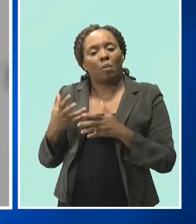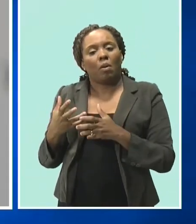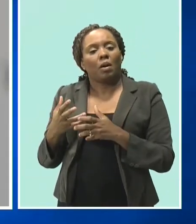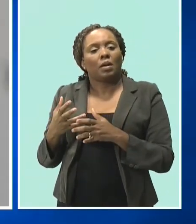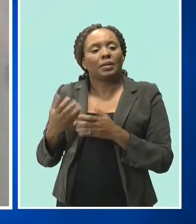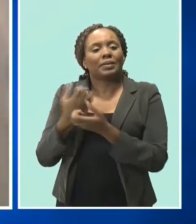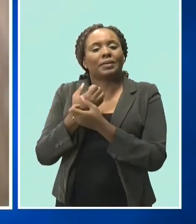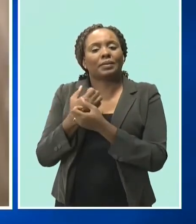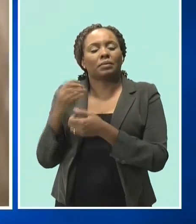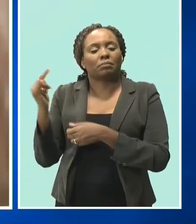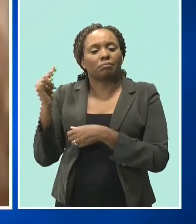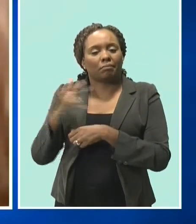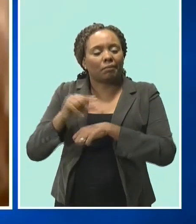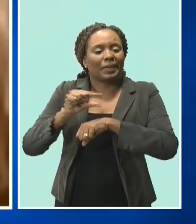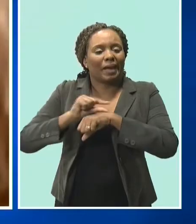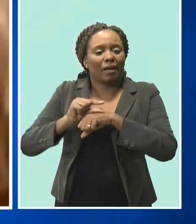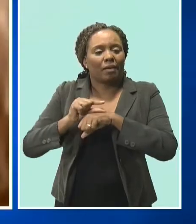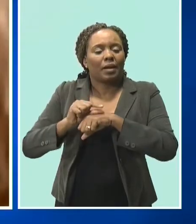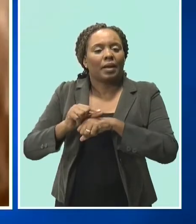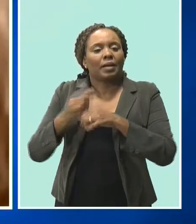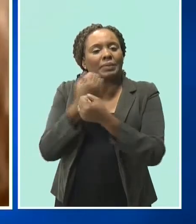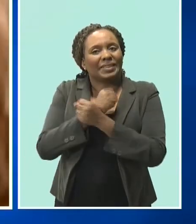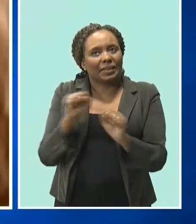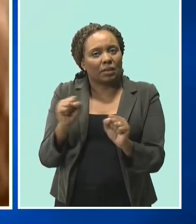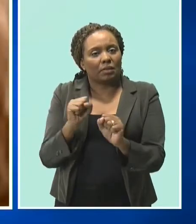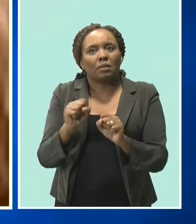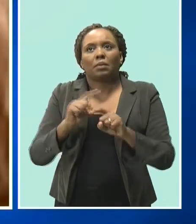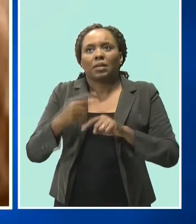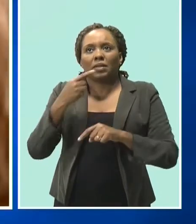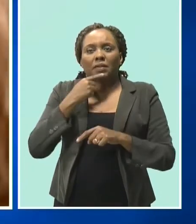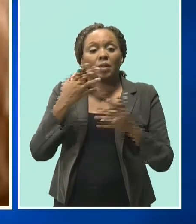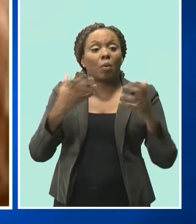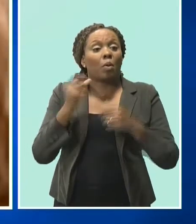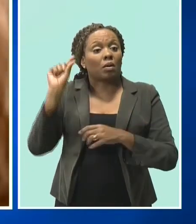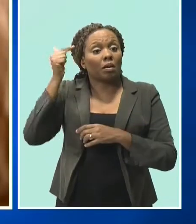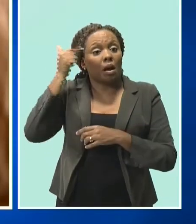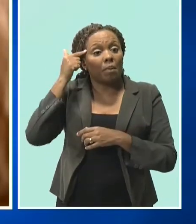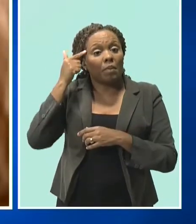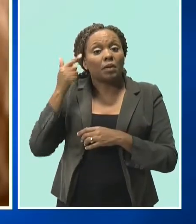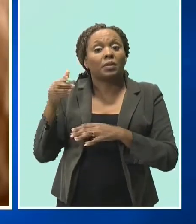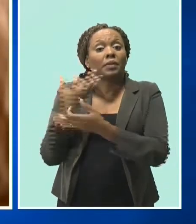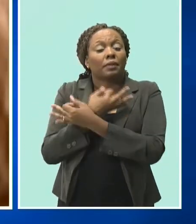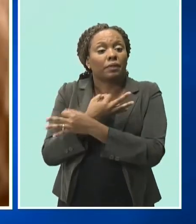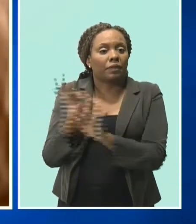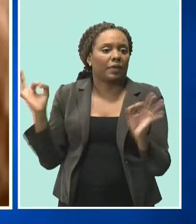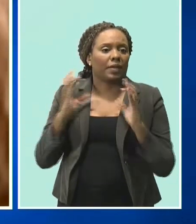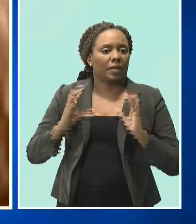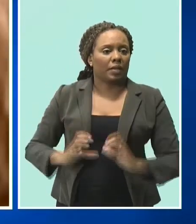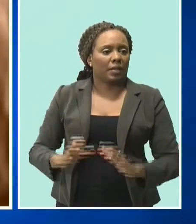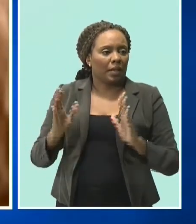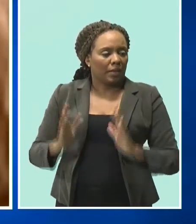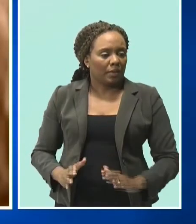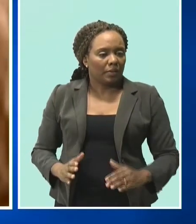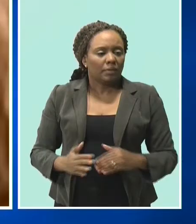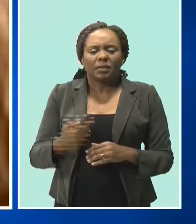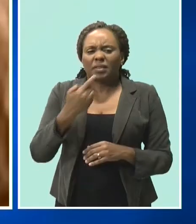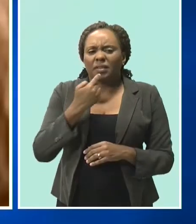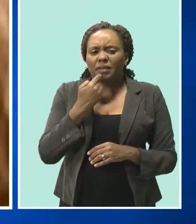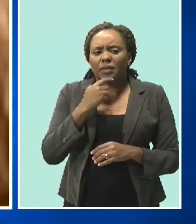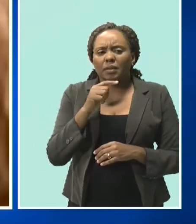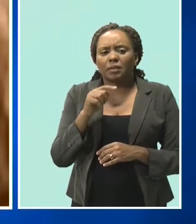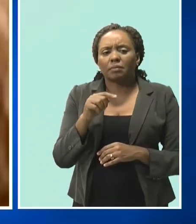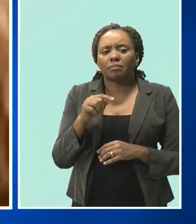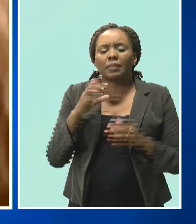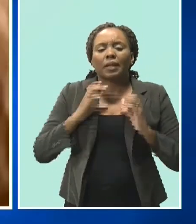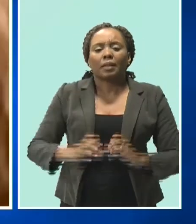Nations has requested government to release her client. Erica Willis told GBN in an exclusive interview on Tuesday that her client